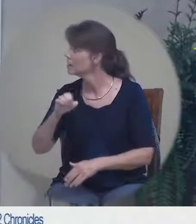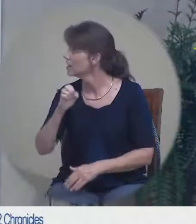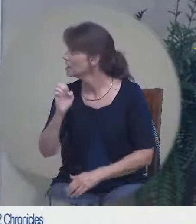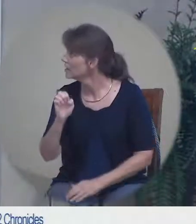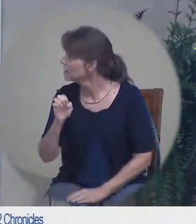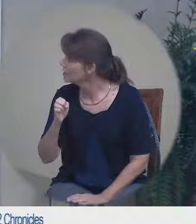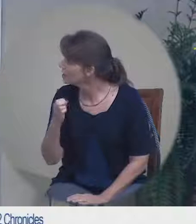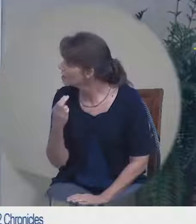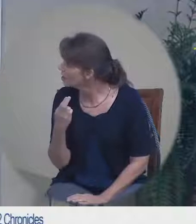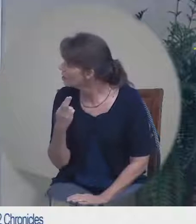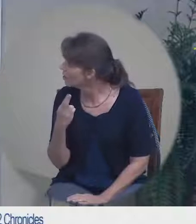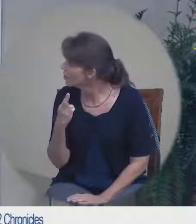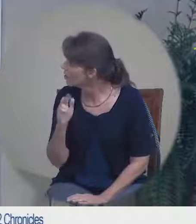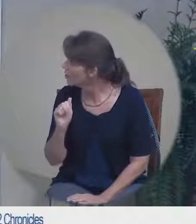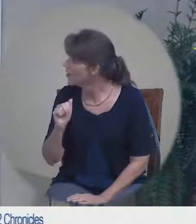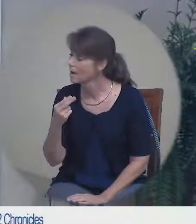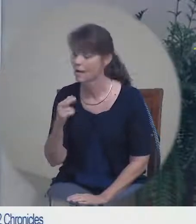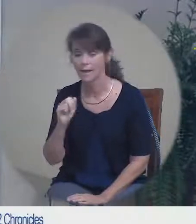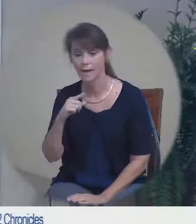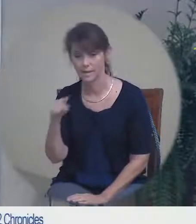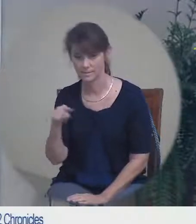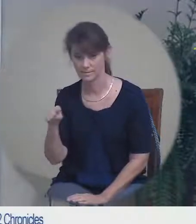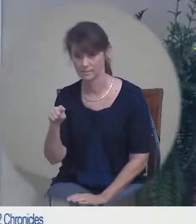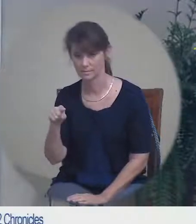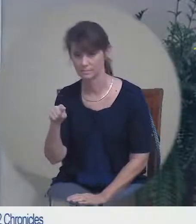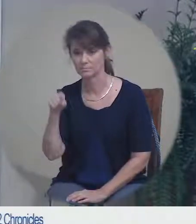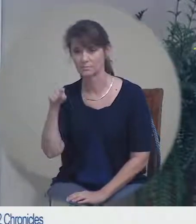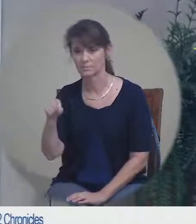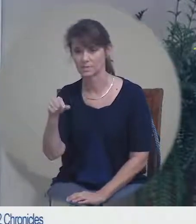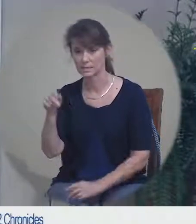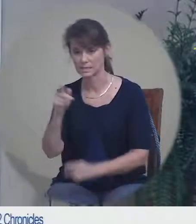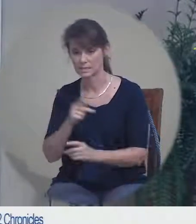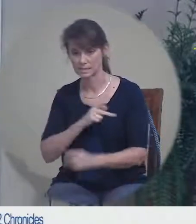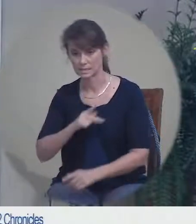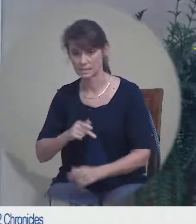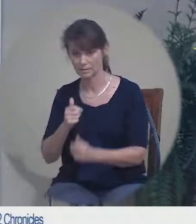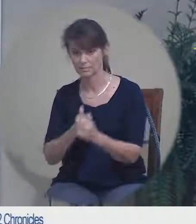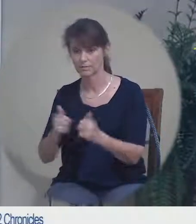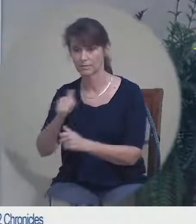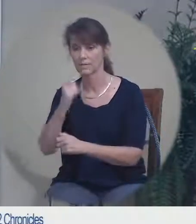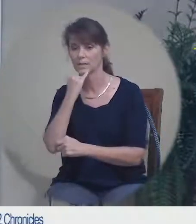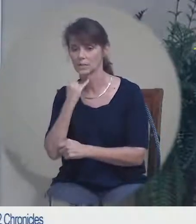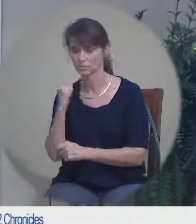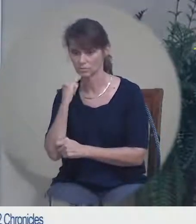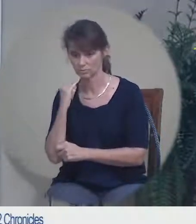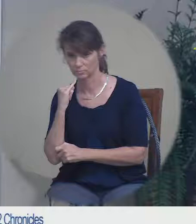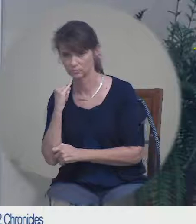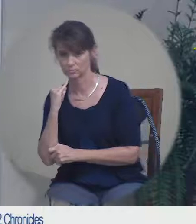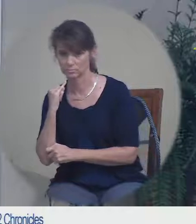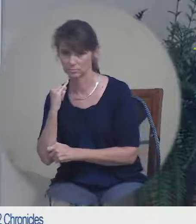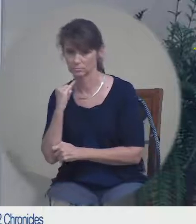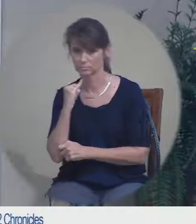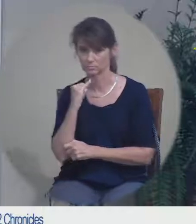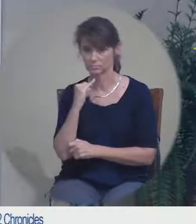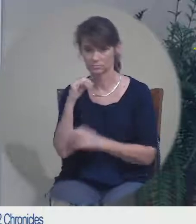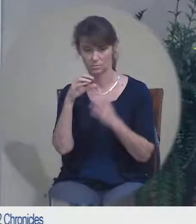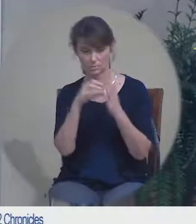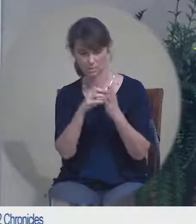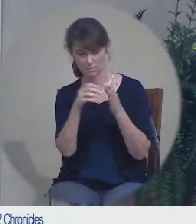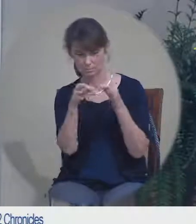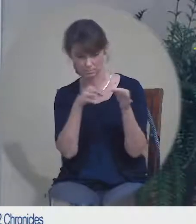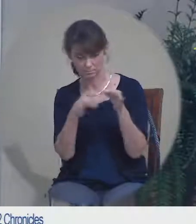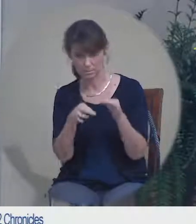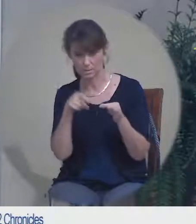of Israel, found in the first 9 verses of 2 Kings 13. The text tells us that he reigned